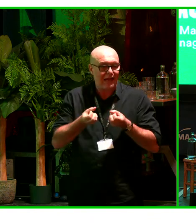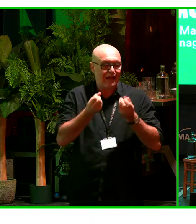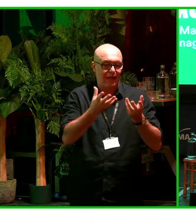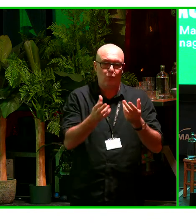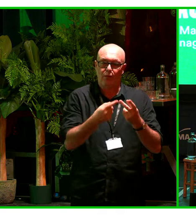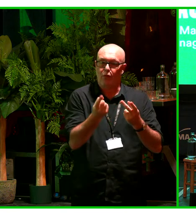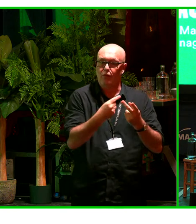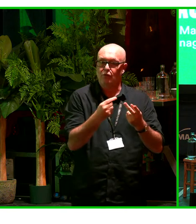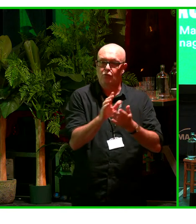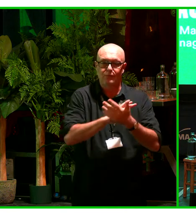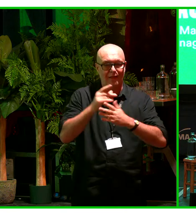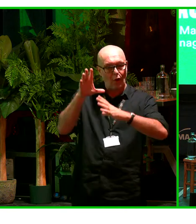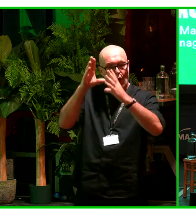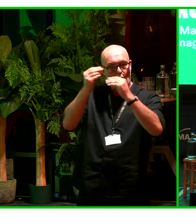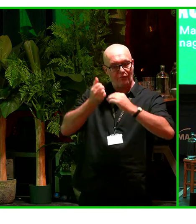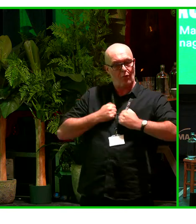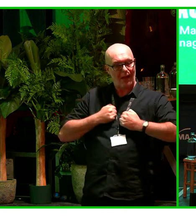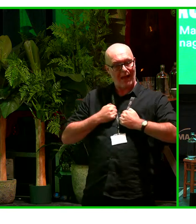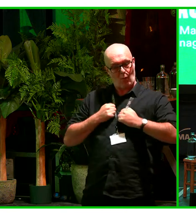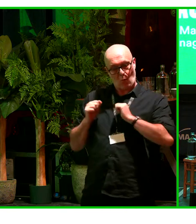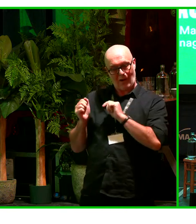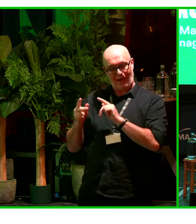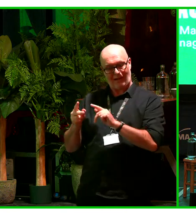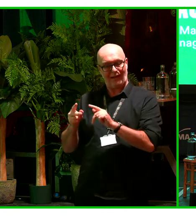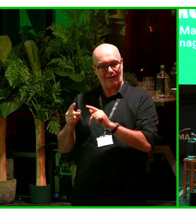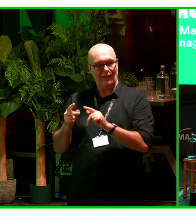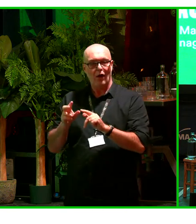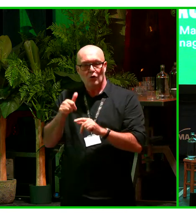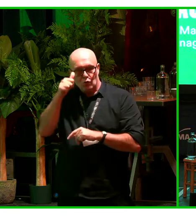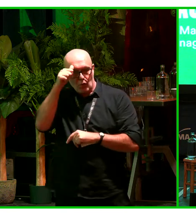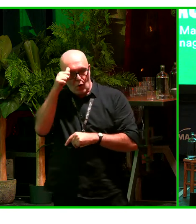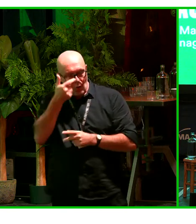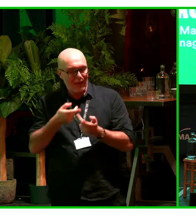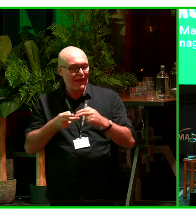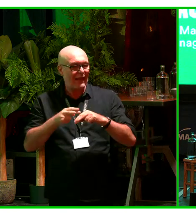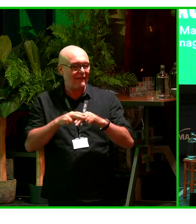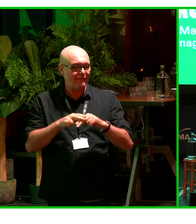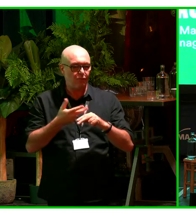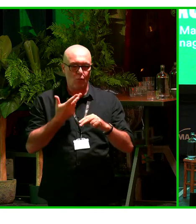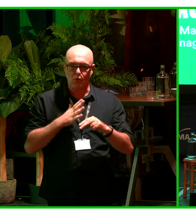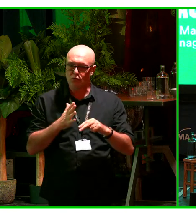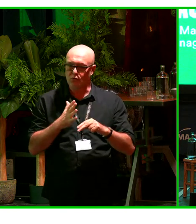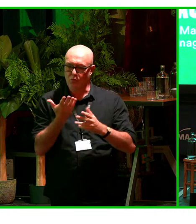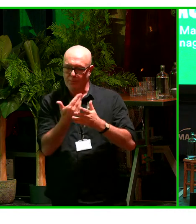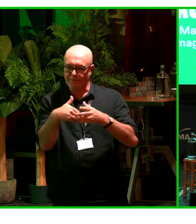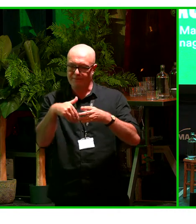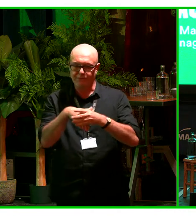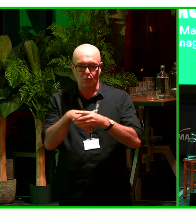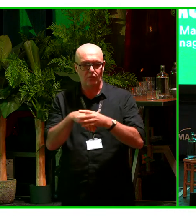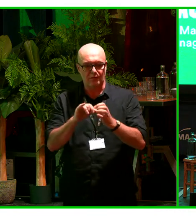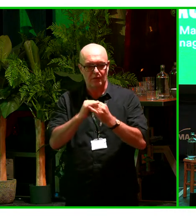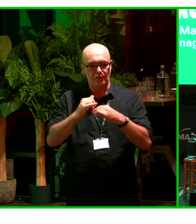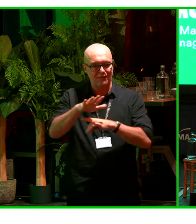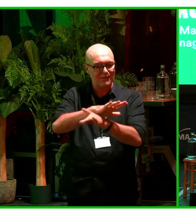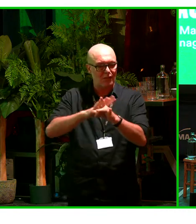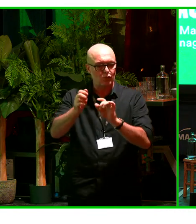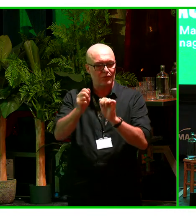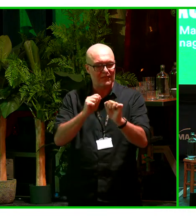parties. Because we recognize that if we're going to be a player in this societal change, we need to be educating